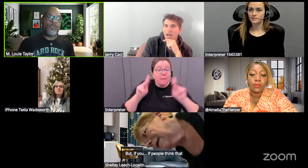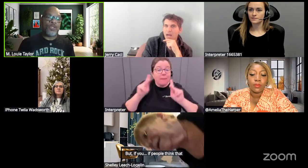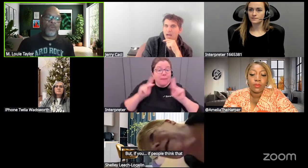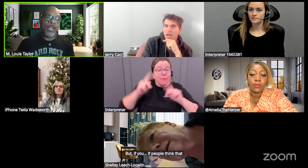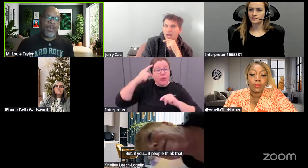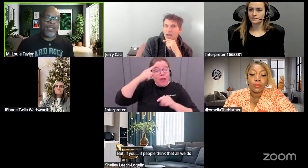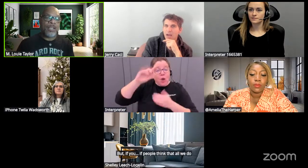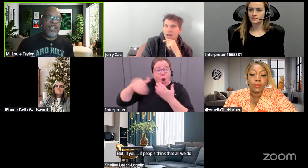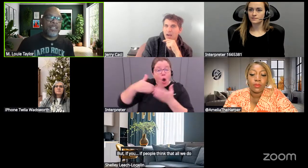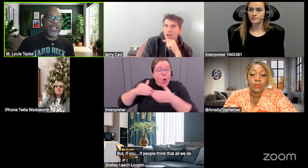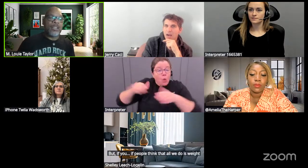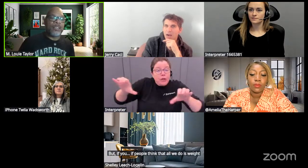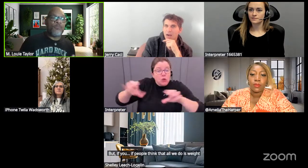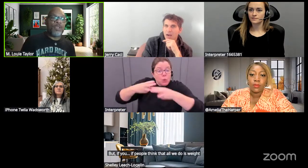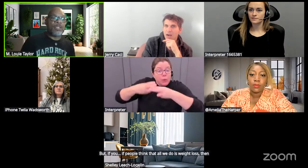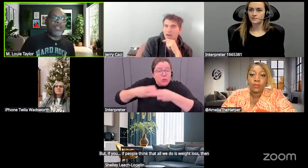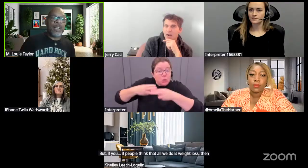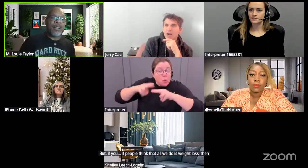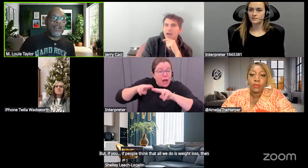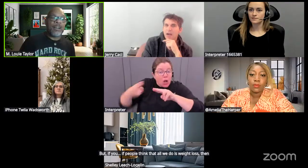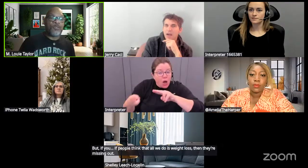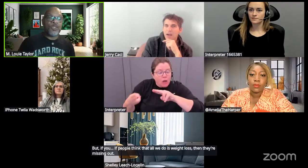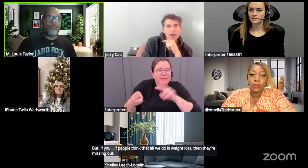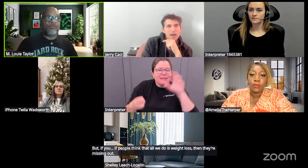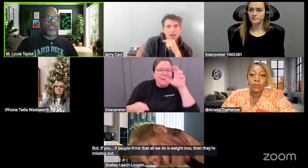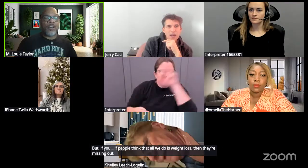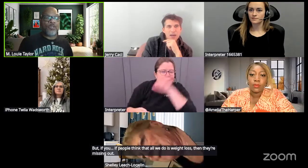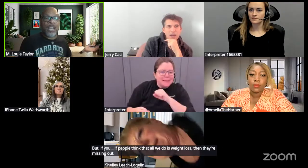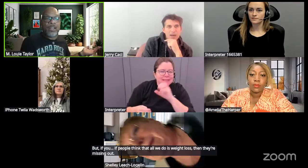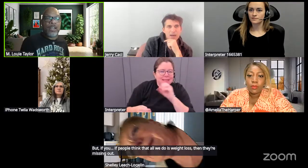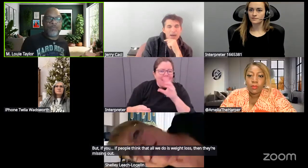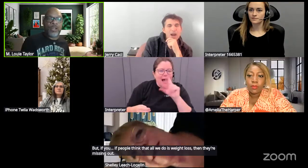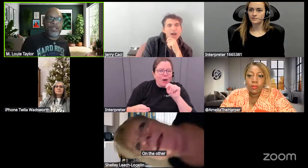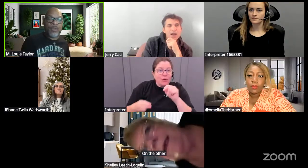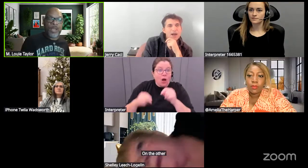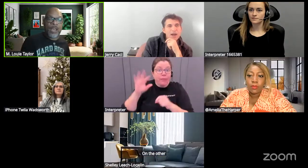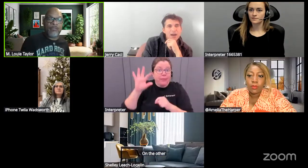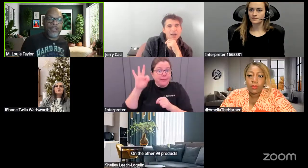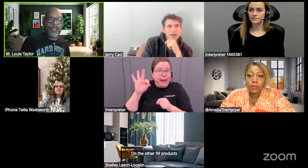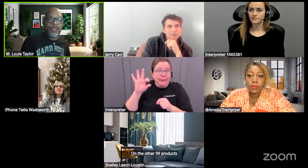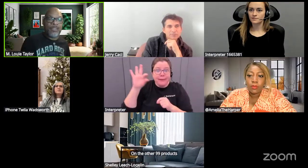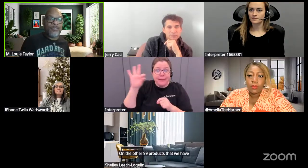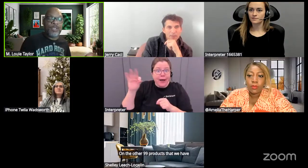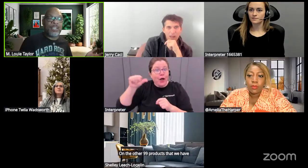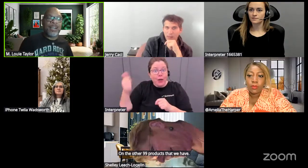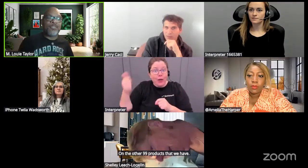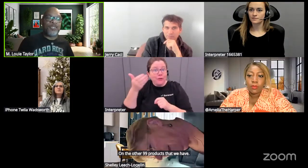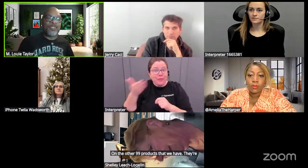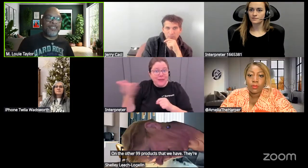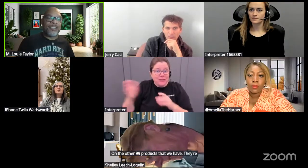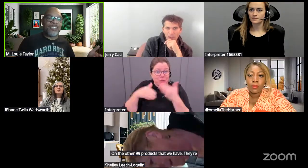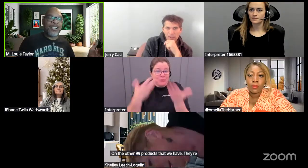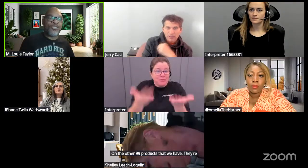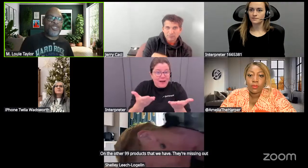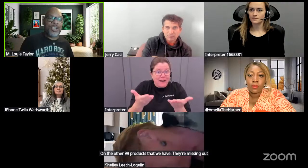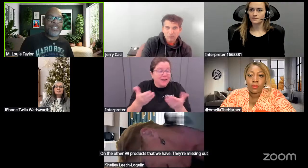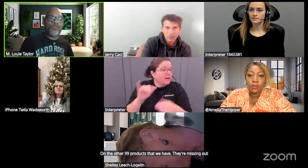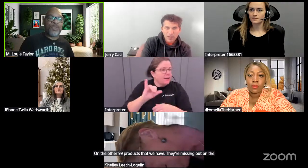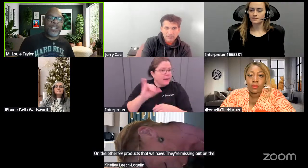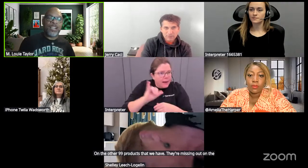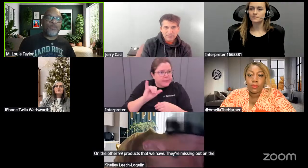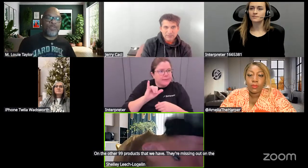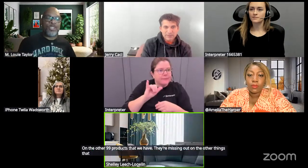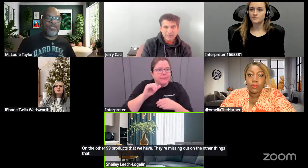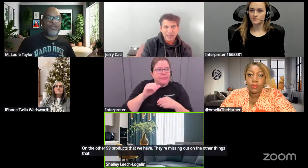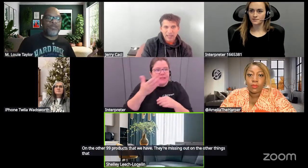we do is weight loss, then they're missing out on the other 99 products that we have. They're missing out on the other things that